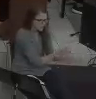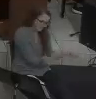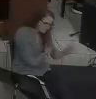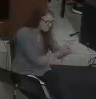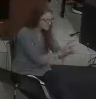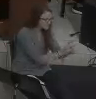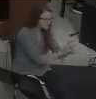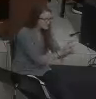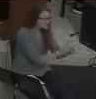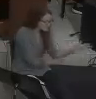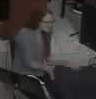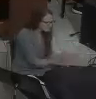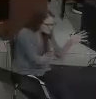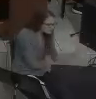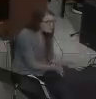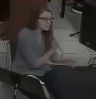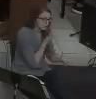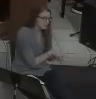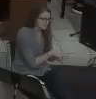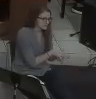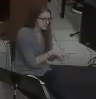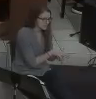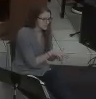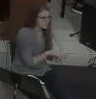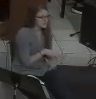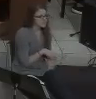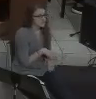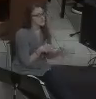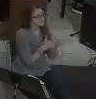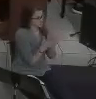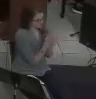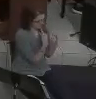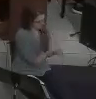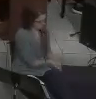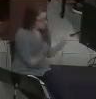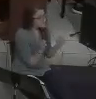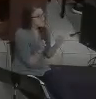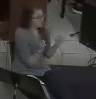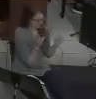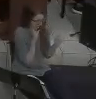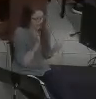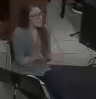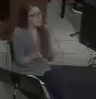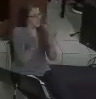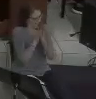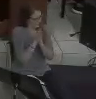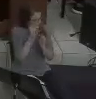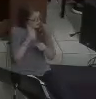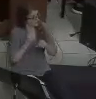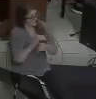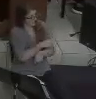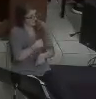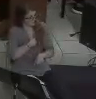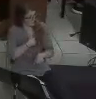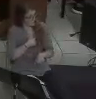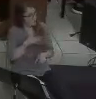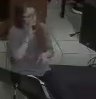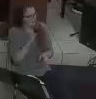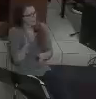he bolstered them with a promise. Jesus said, "I will ask the one who sent me to give you